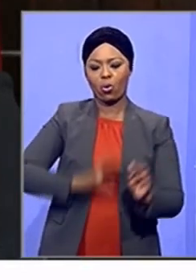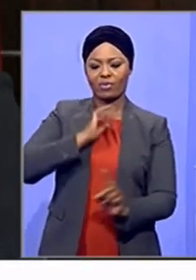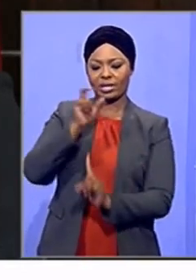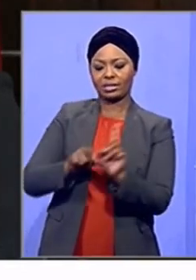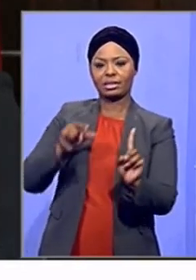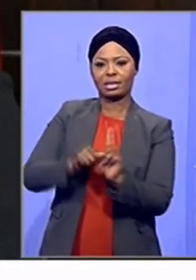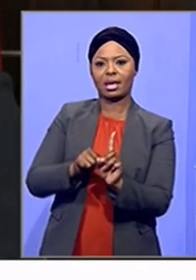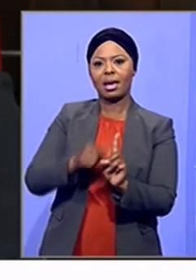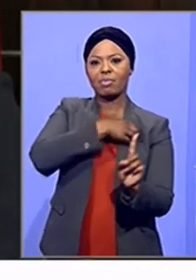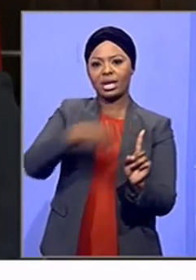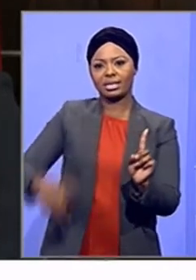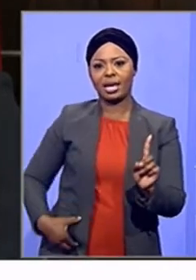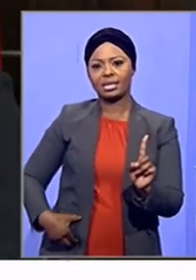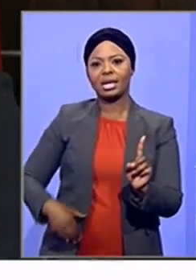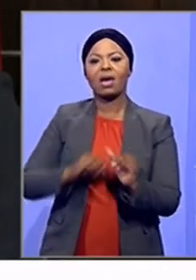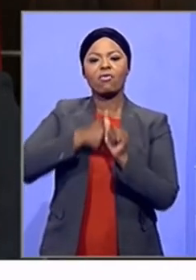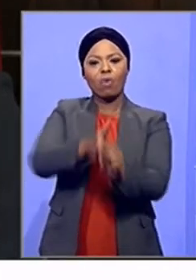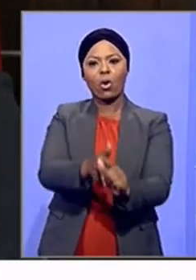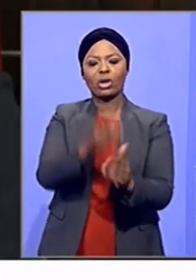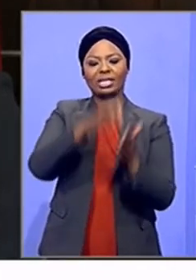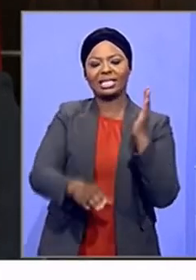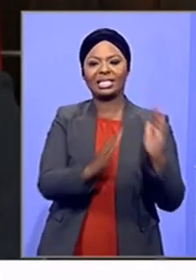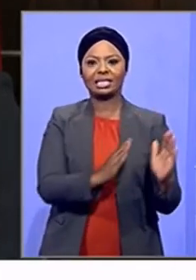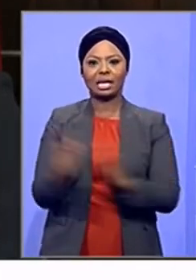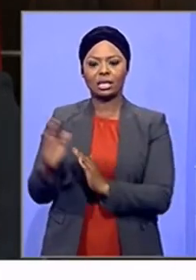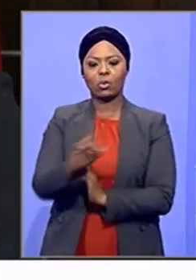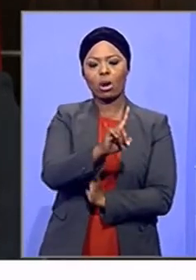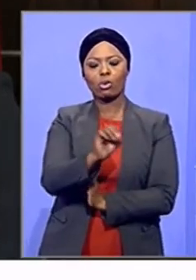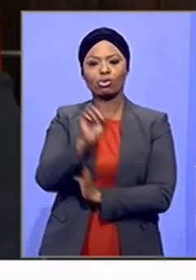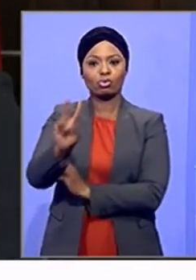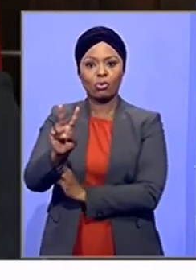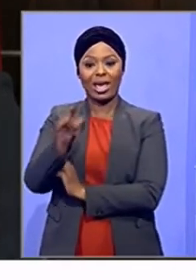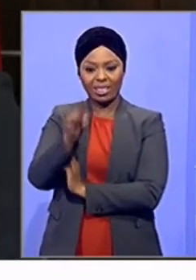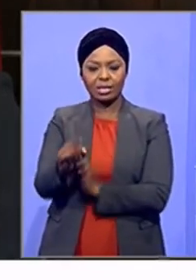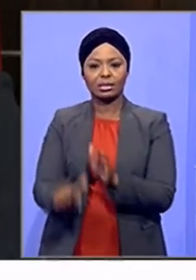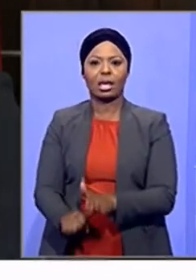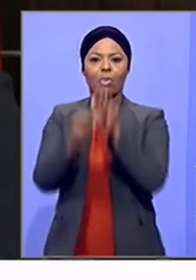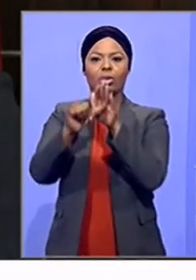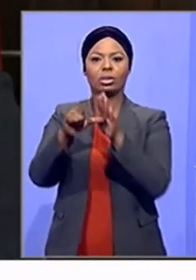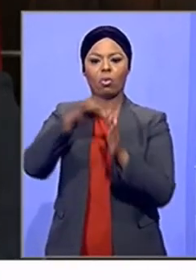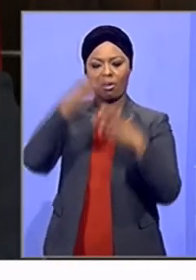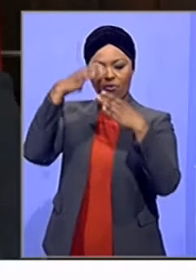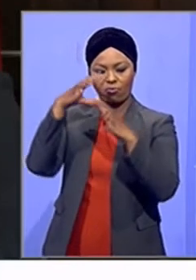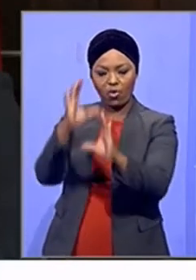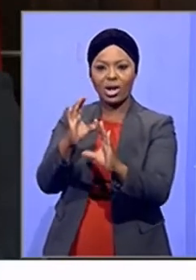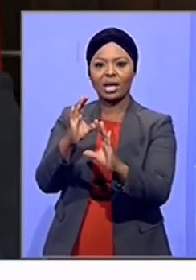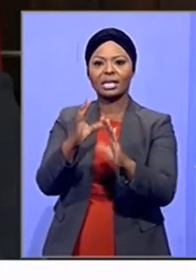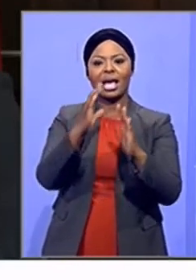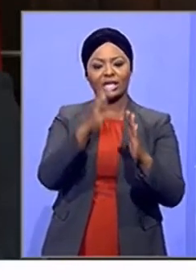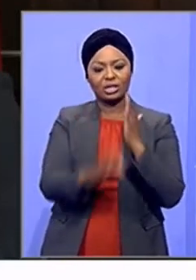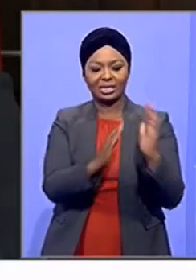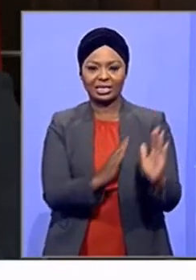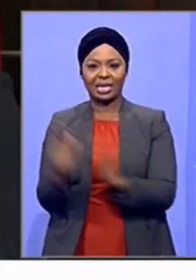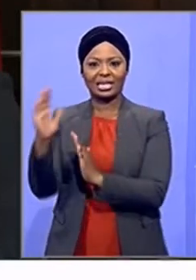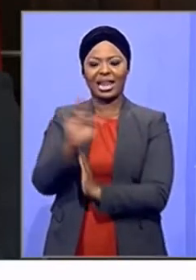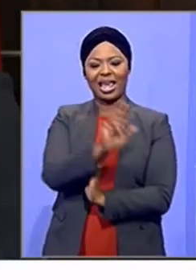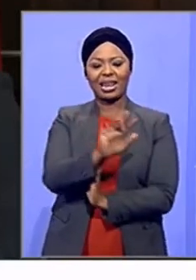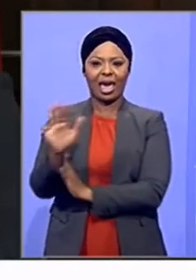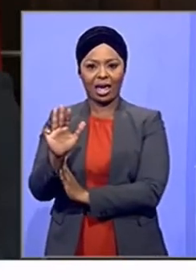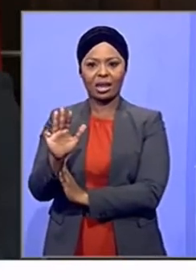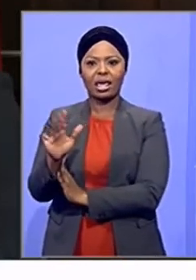to section 102, it is absolutely important right now that we focus on the section 89 inquiry which has